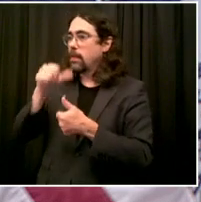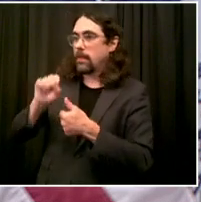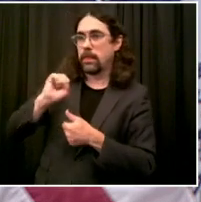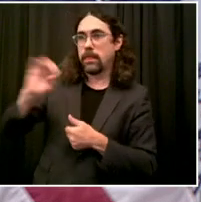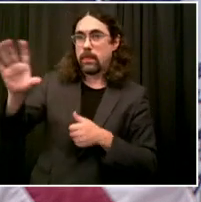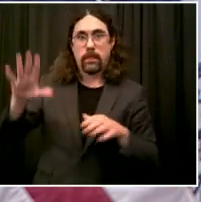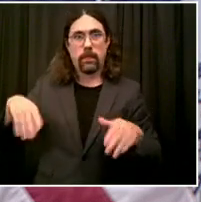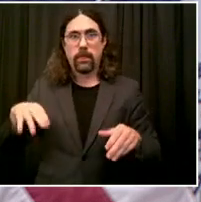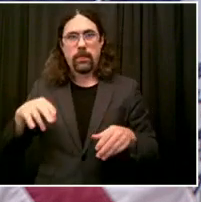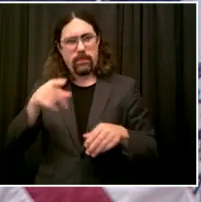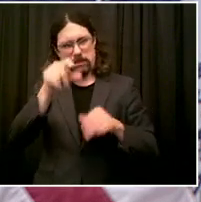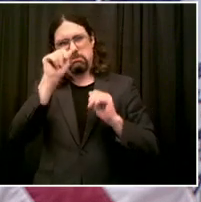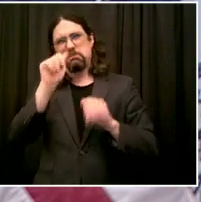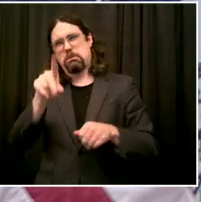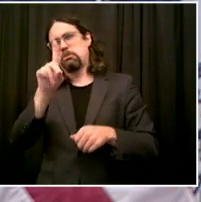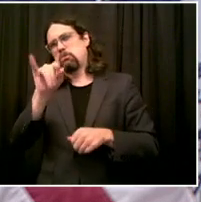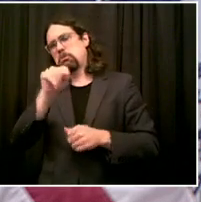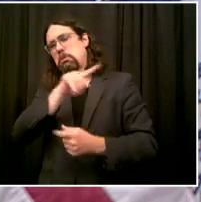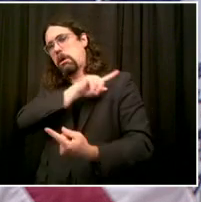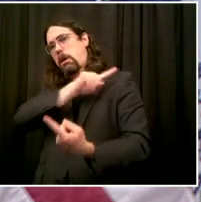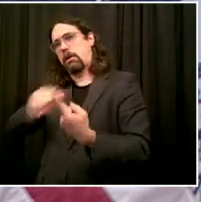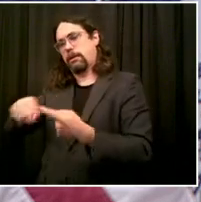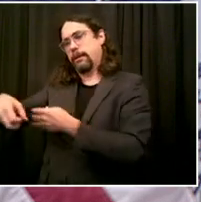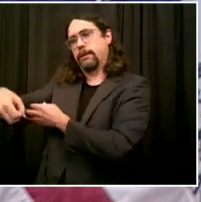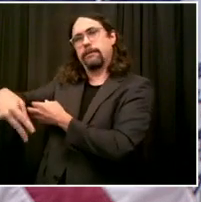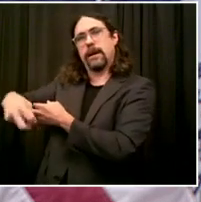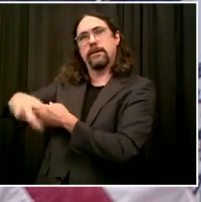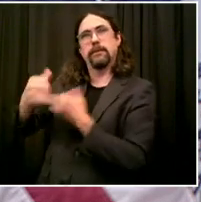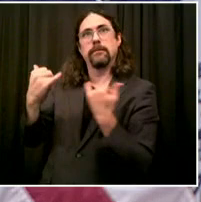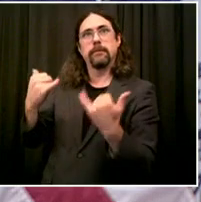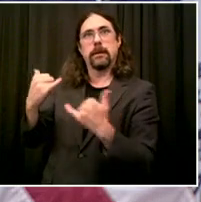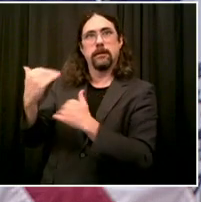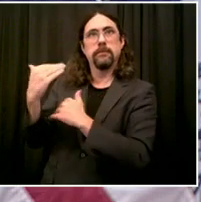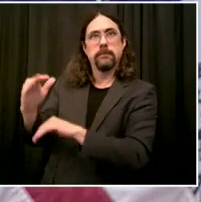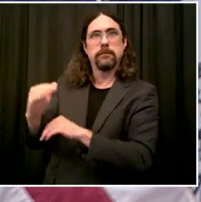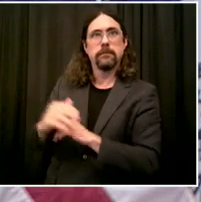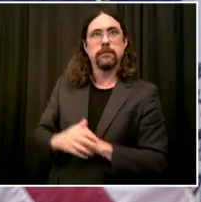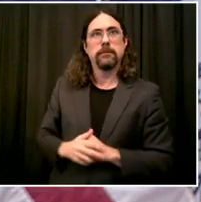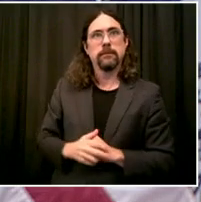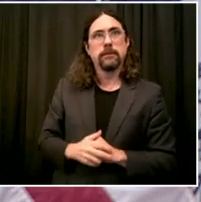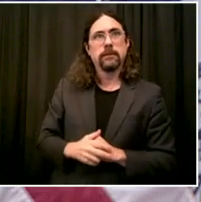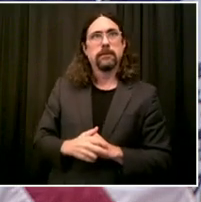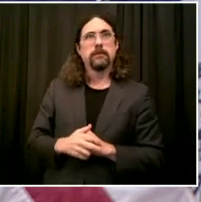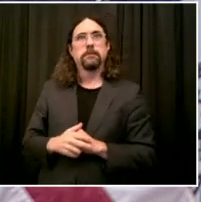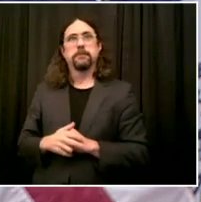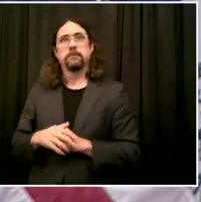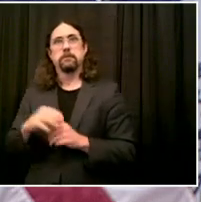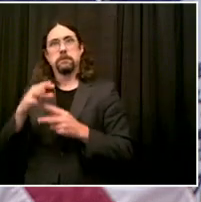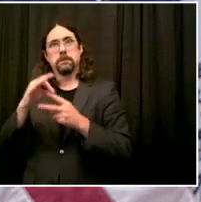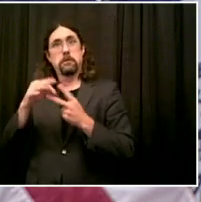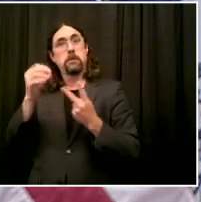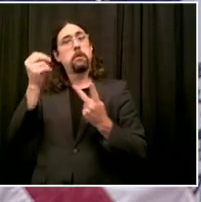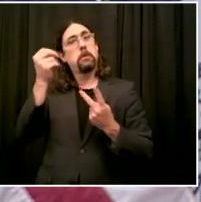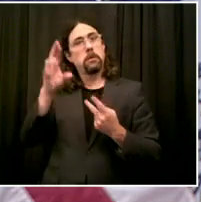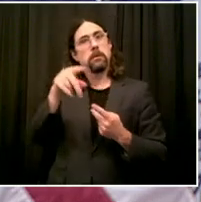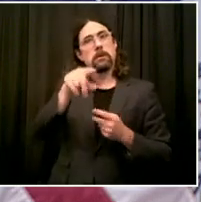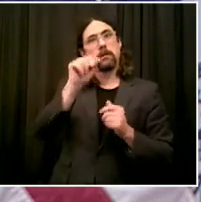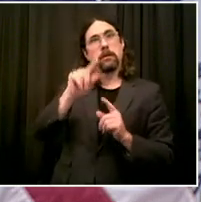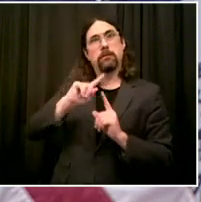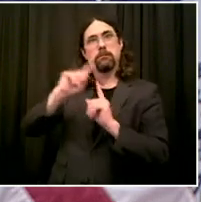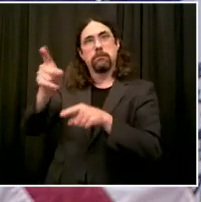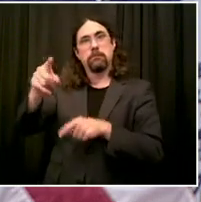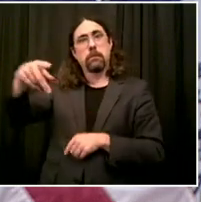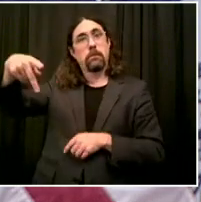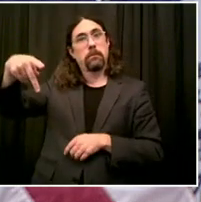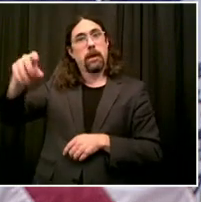it postmarked today. You can go to a poll site and drop off the absentee ballot, or just vote in person at the poll site.